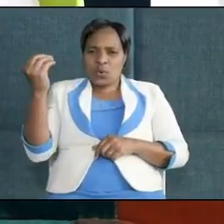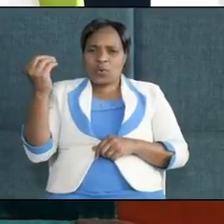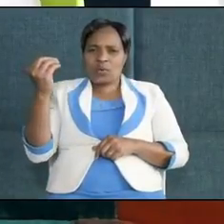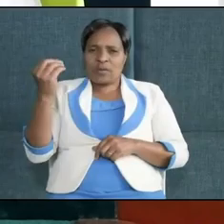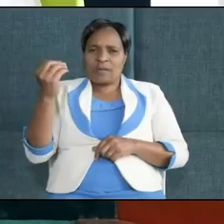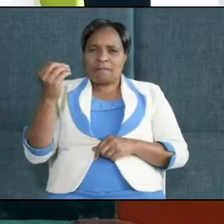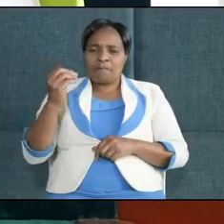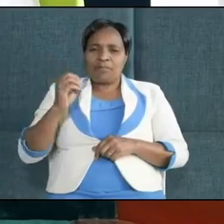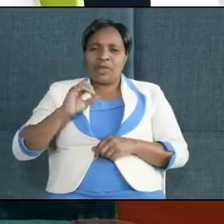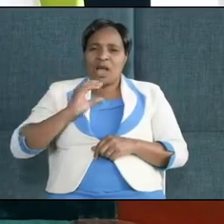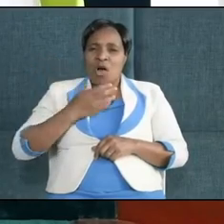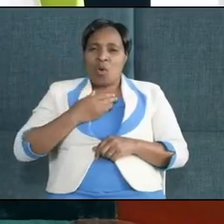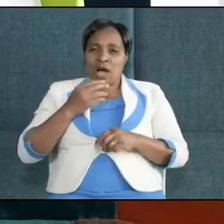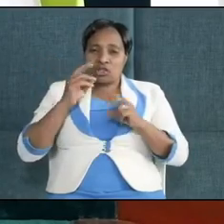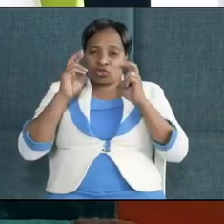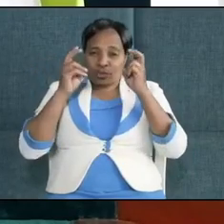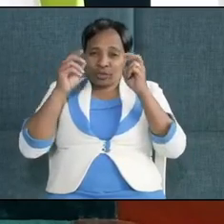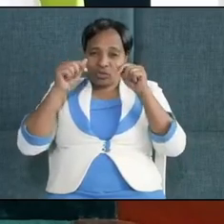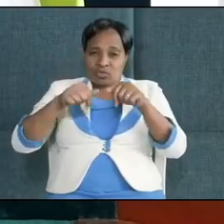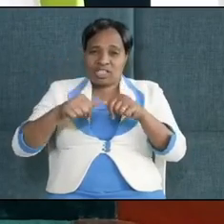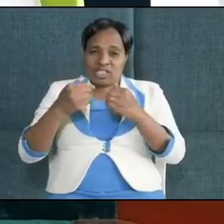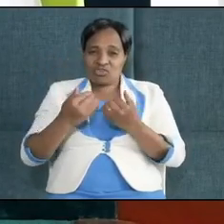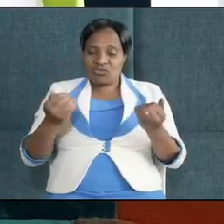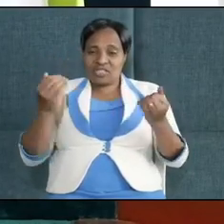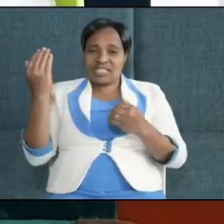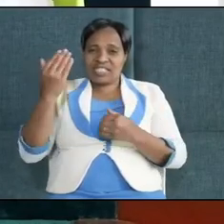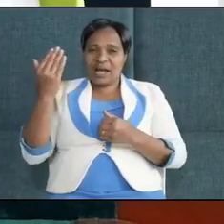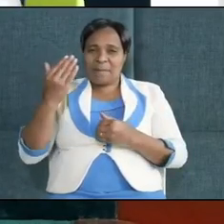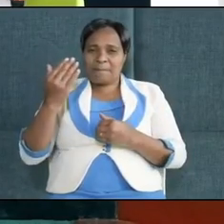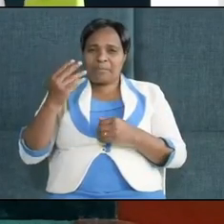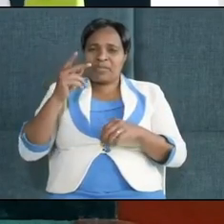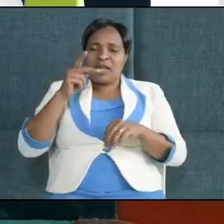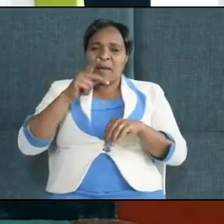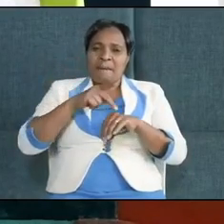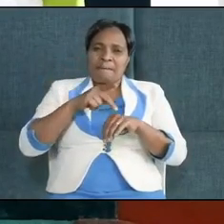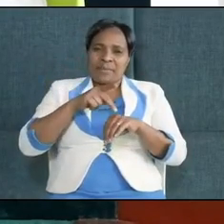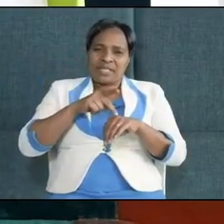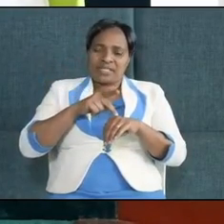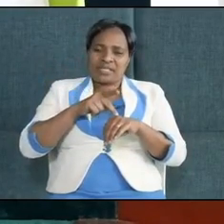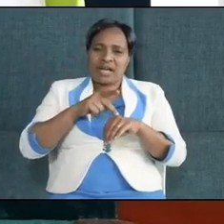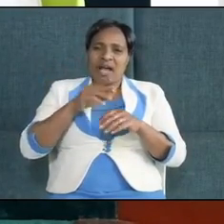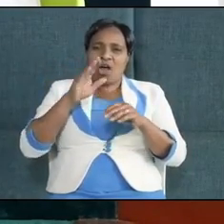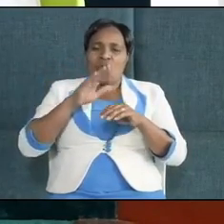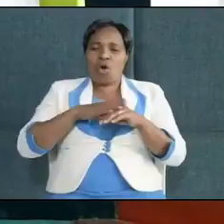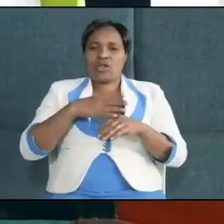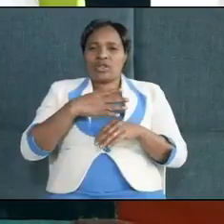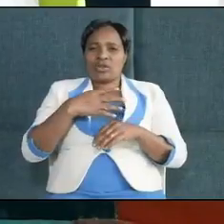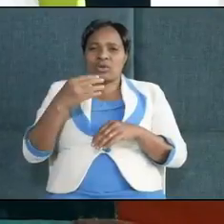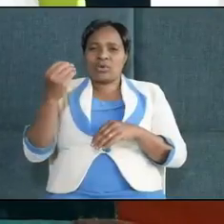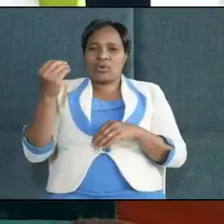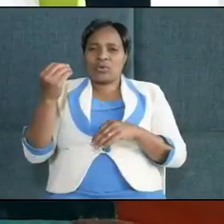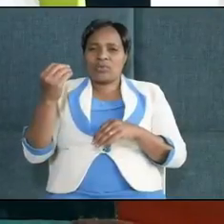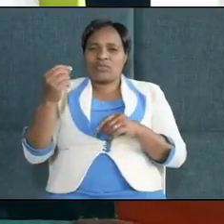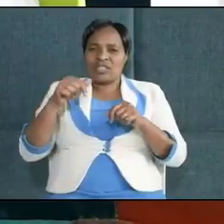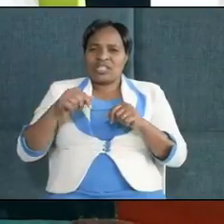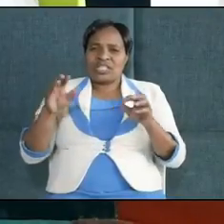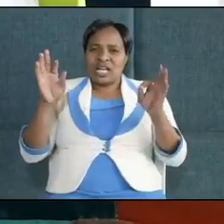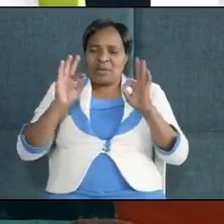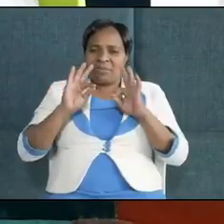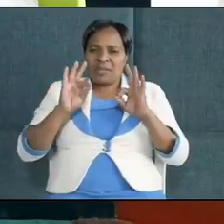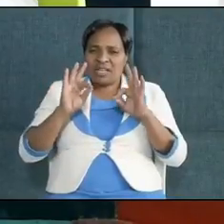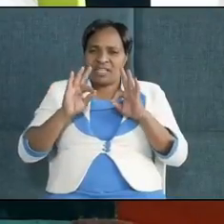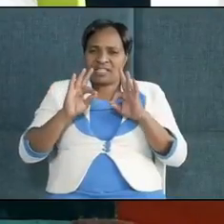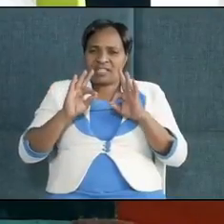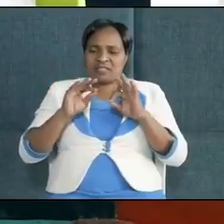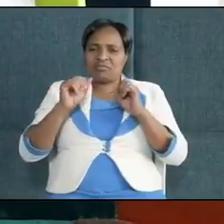Our topic for today's children's sermon is Teacher on the Go. We've had an amazing 4 weeks.